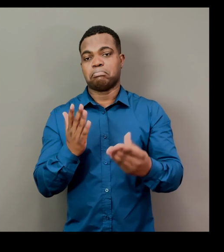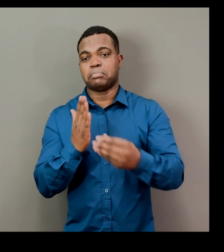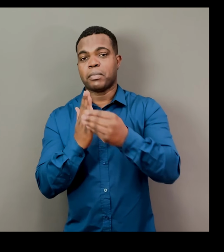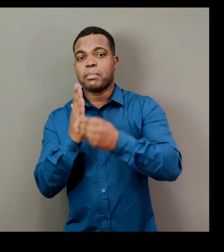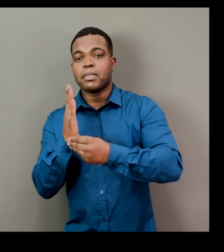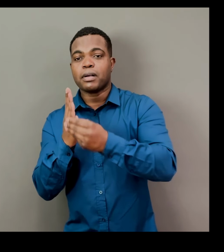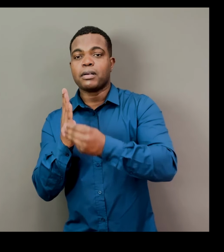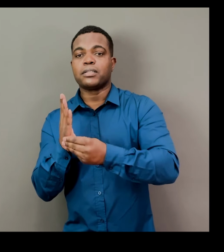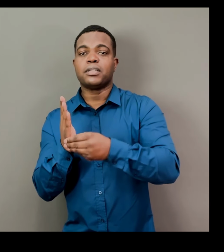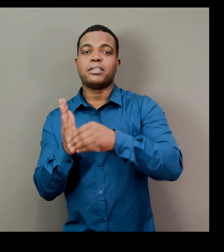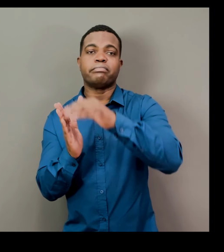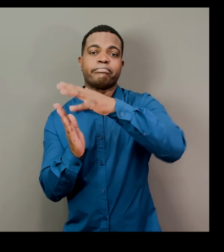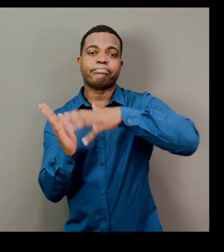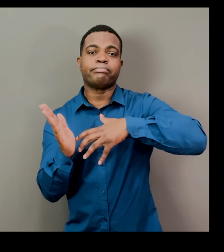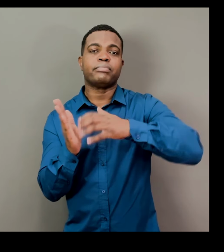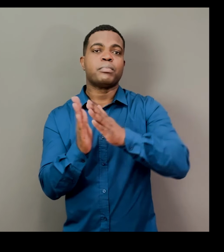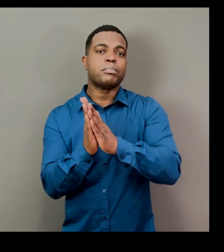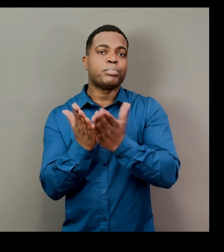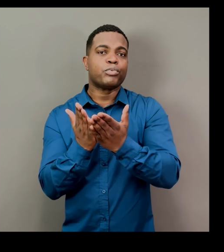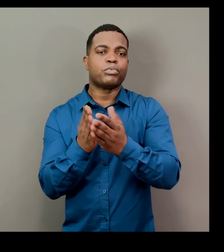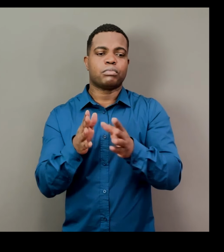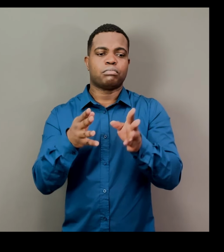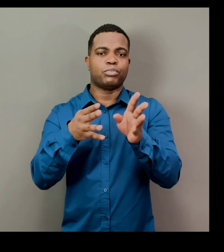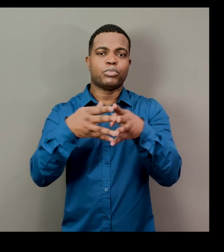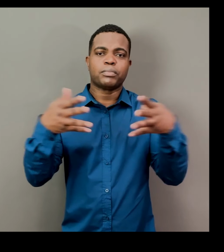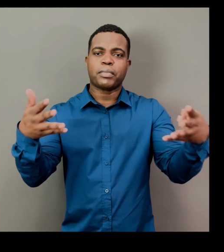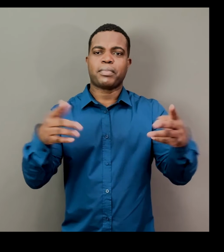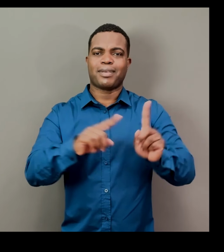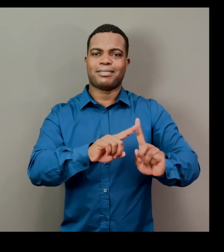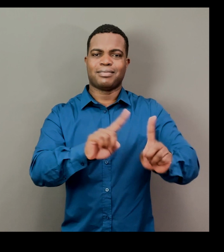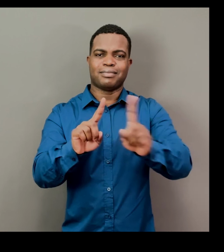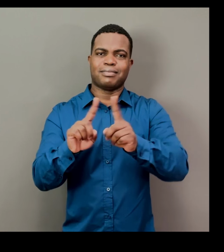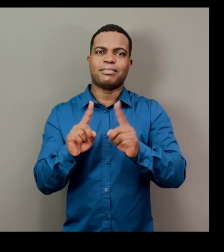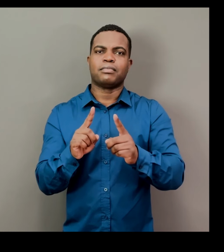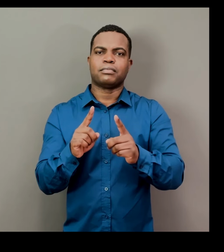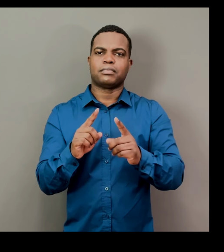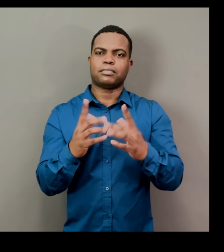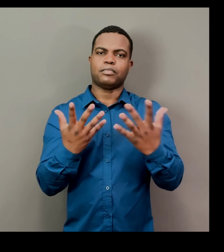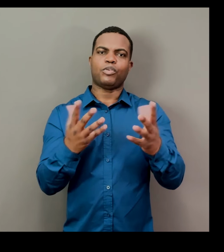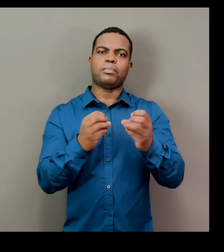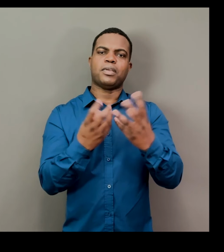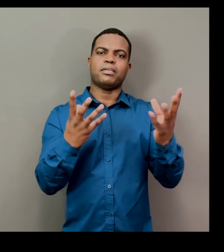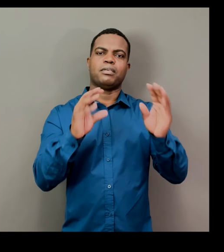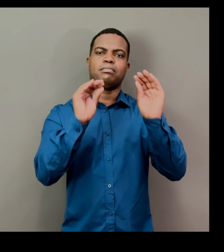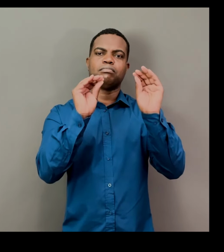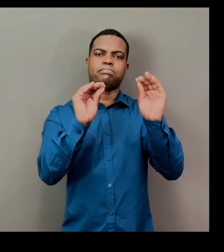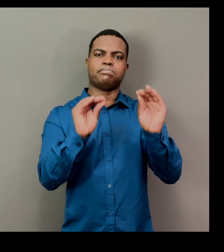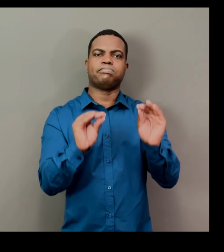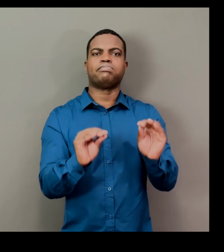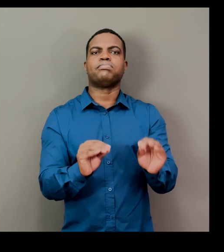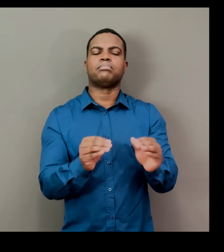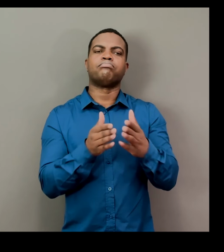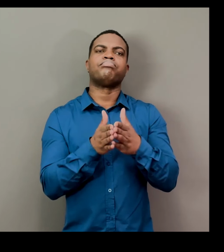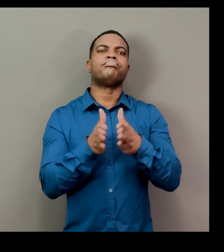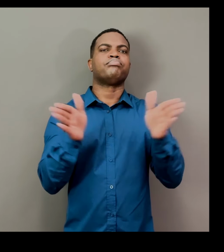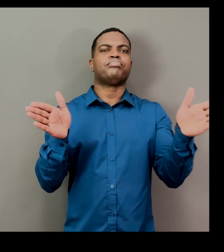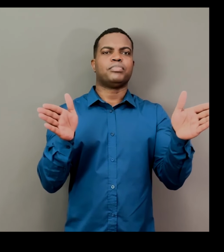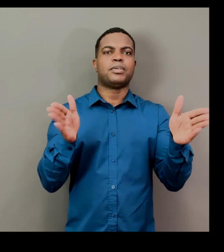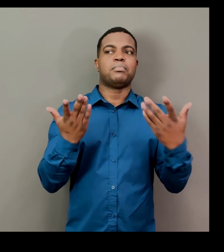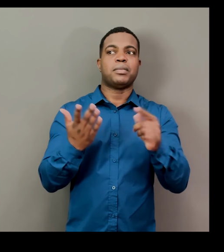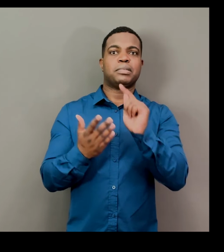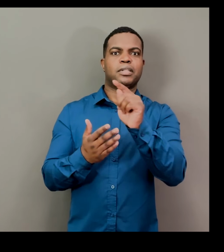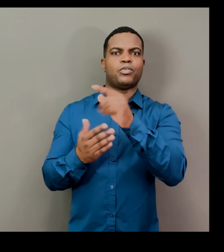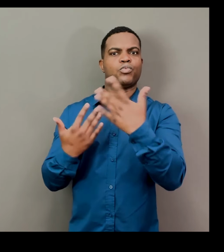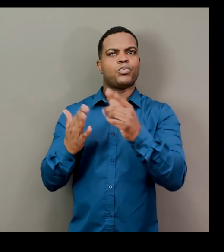Magazine articles, books, and newspapers articles from well-established newspapers are for a general